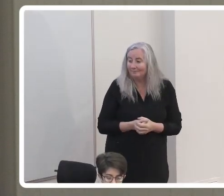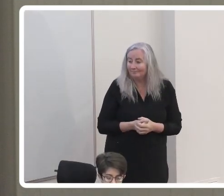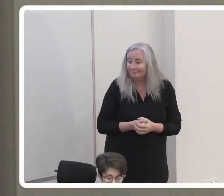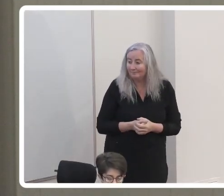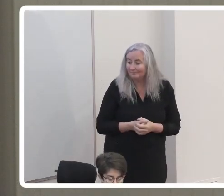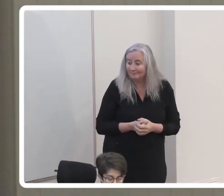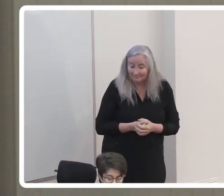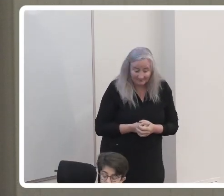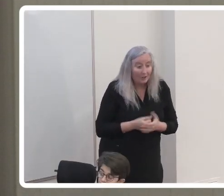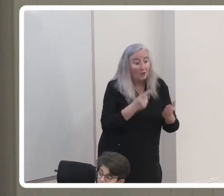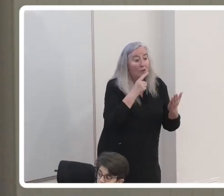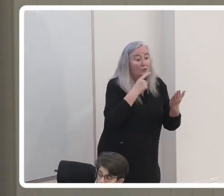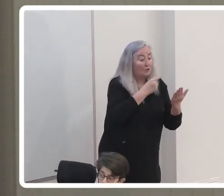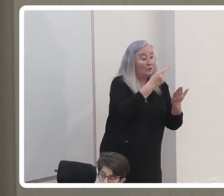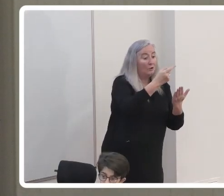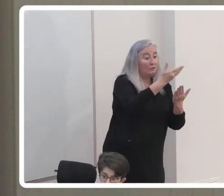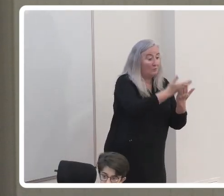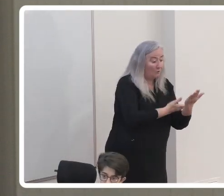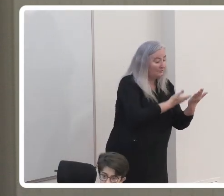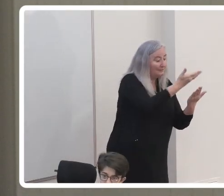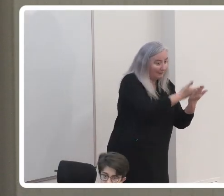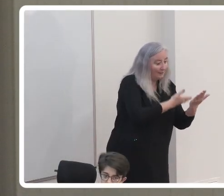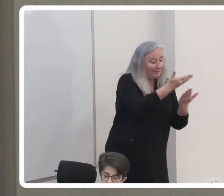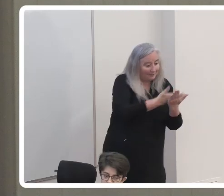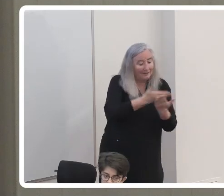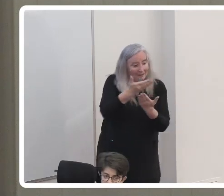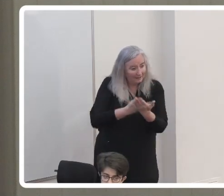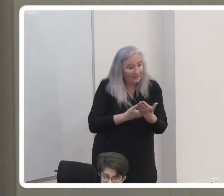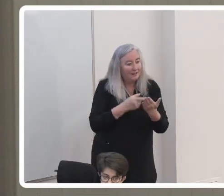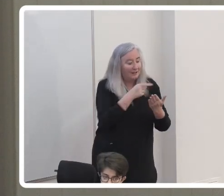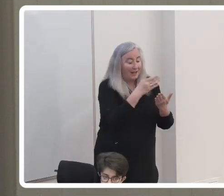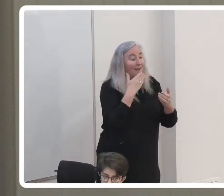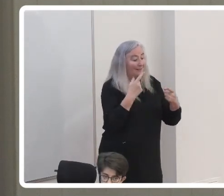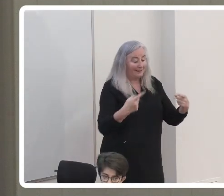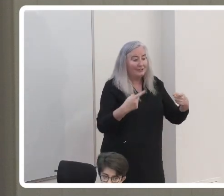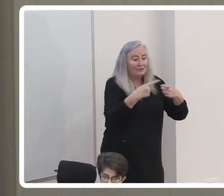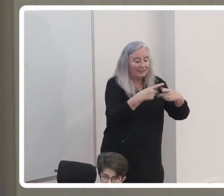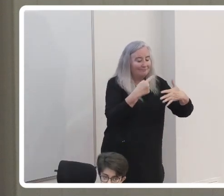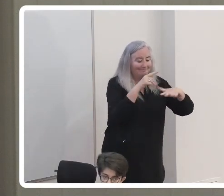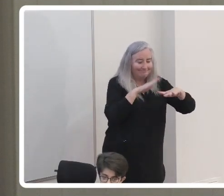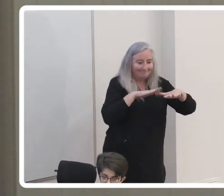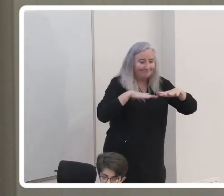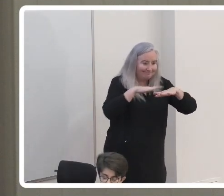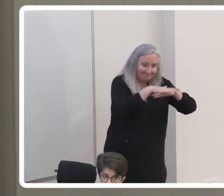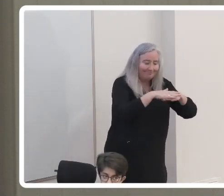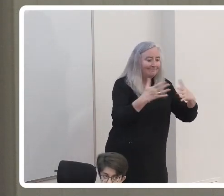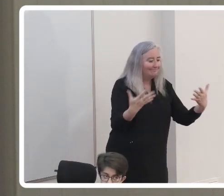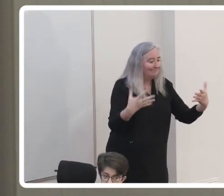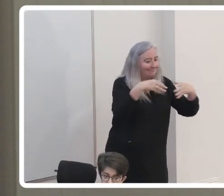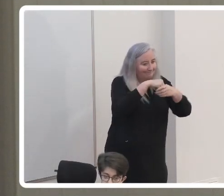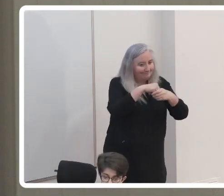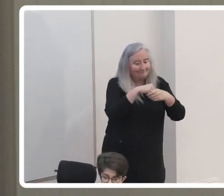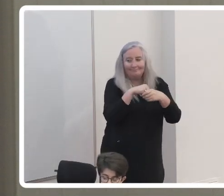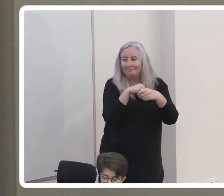to your reporting is achievable, for example, by adopting an intersectional approach to disproportionate discrimination, to echo what